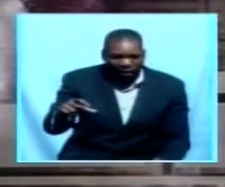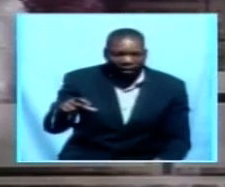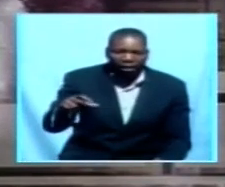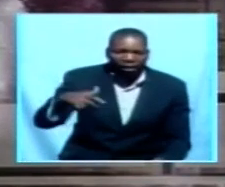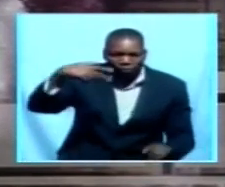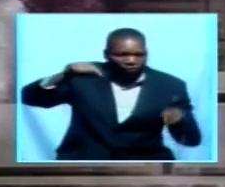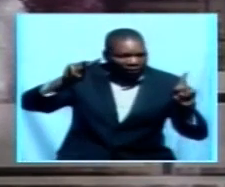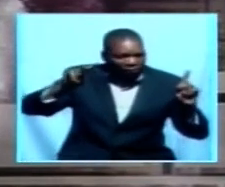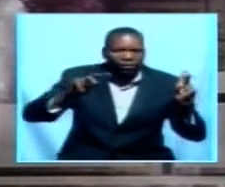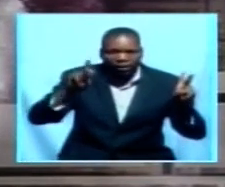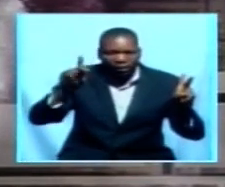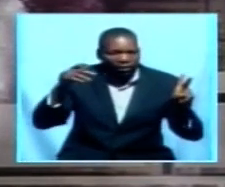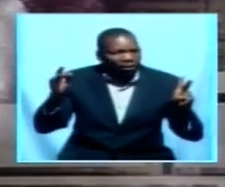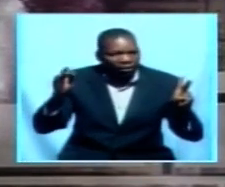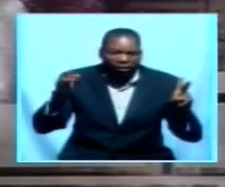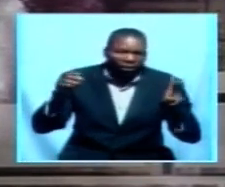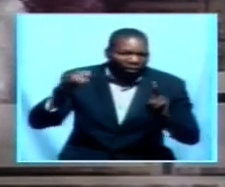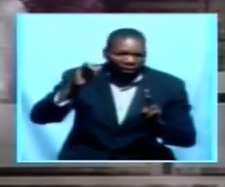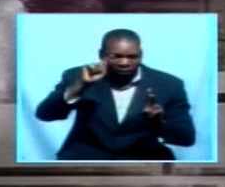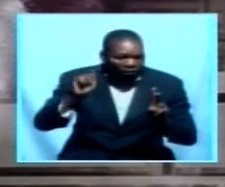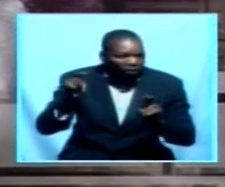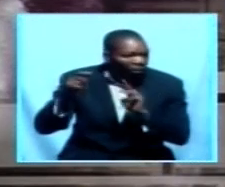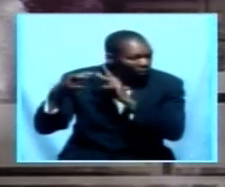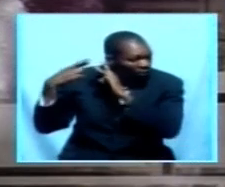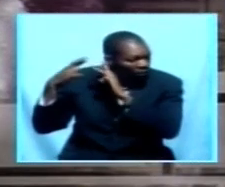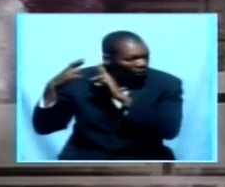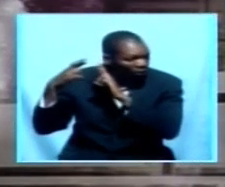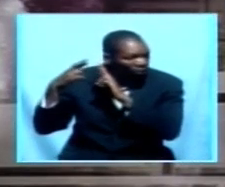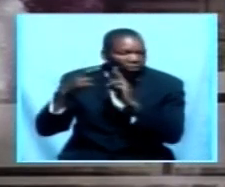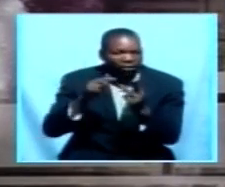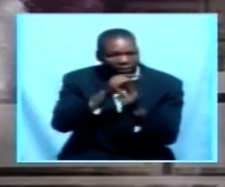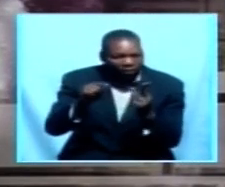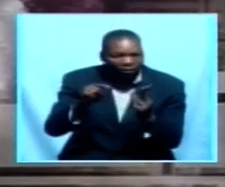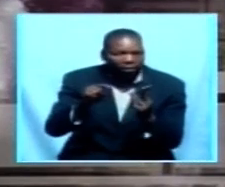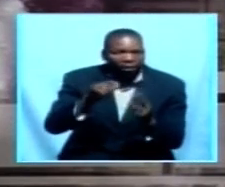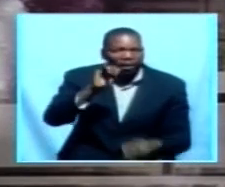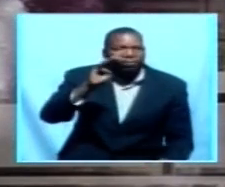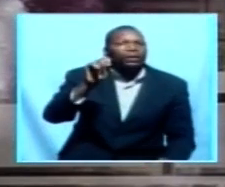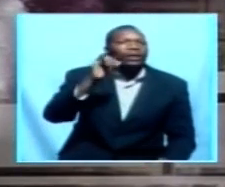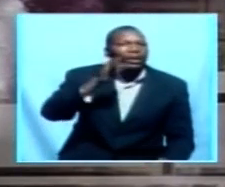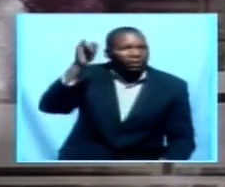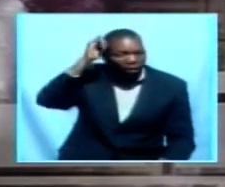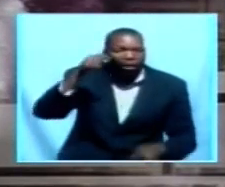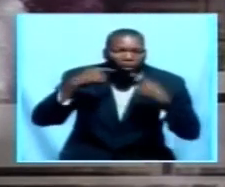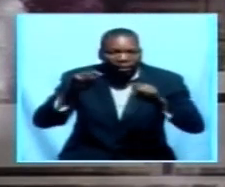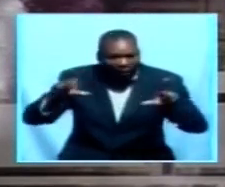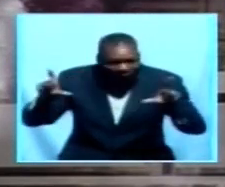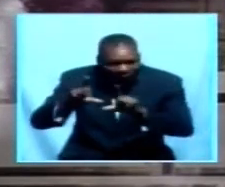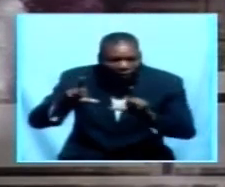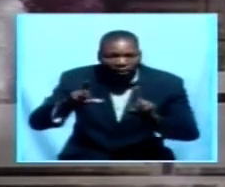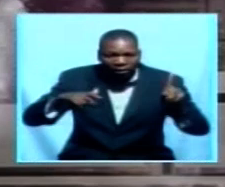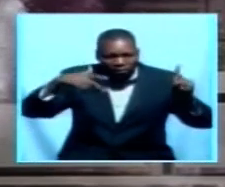TV, Komboni and Iteji radio stations. Yesterday, the IBA suspended broadcasting licenses for Movie